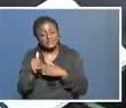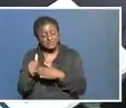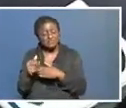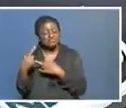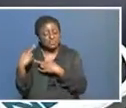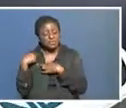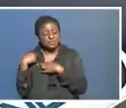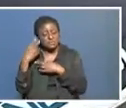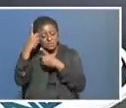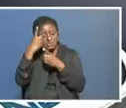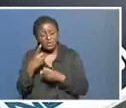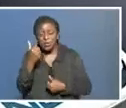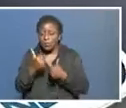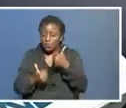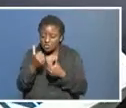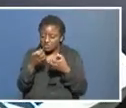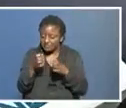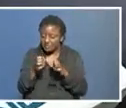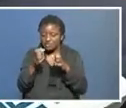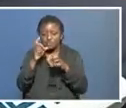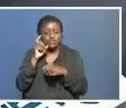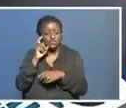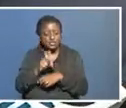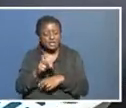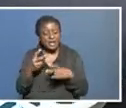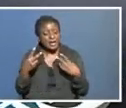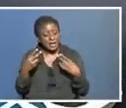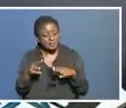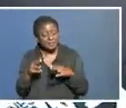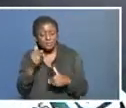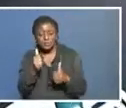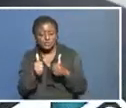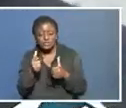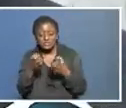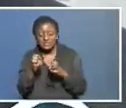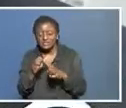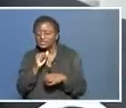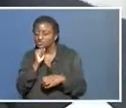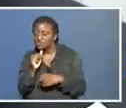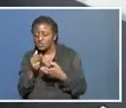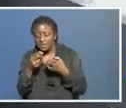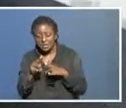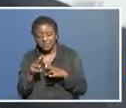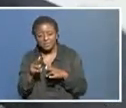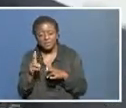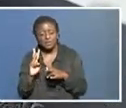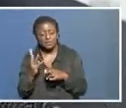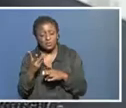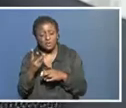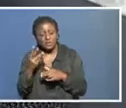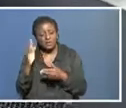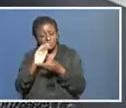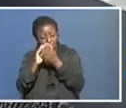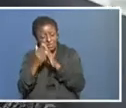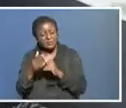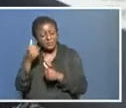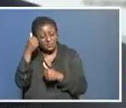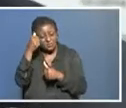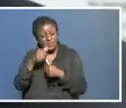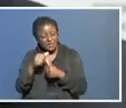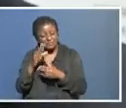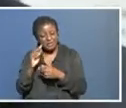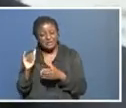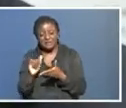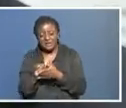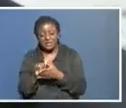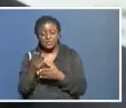events should happen and which events should not happen. We are becoming mindful that we're going to release that where